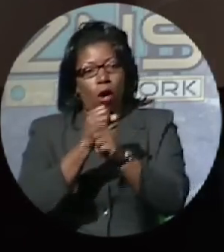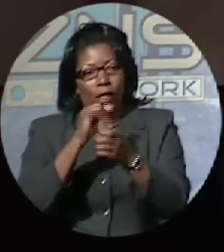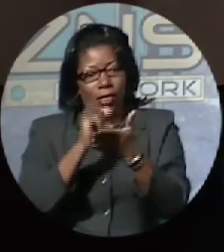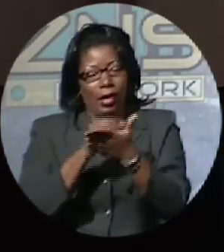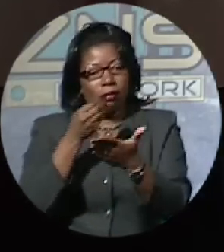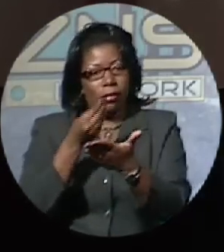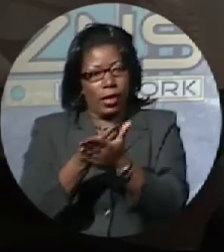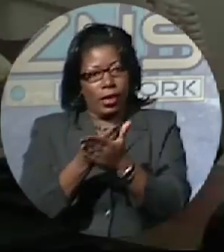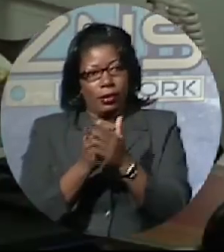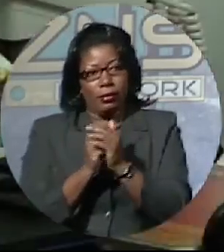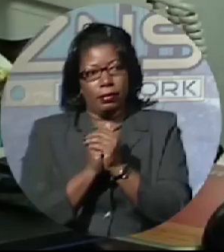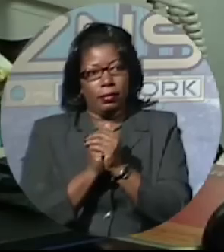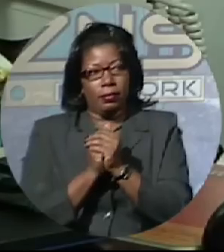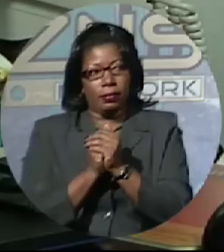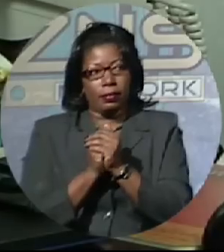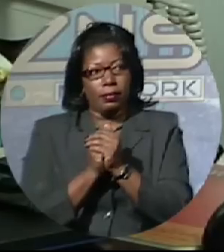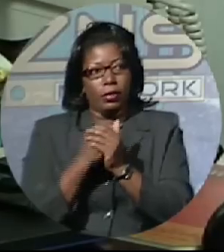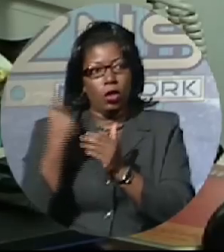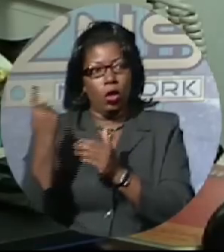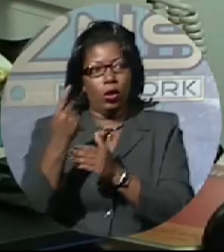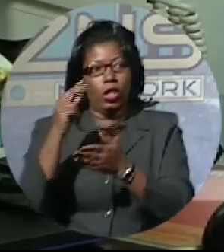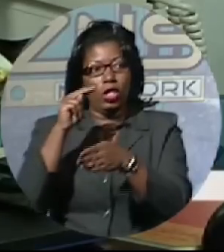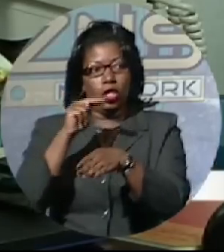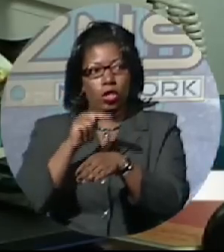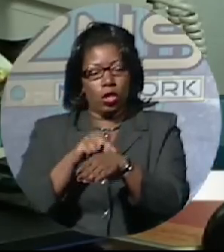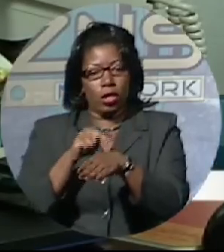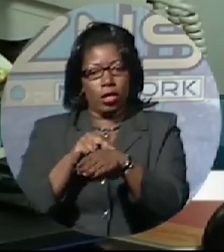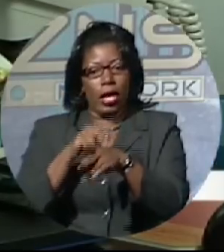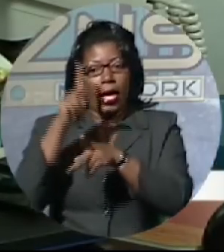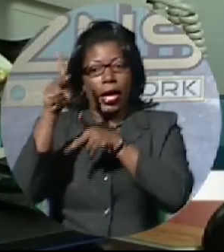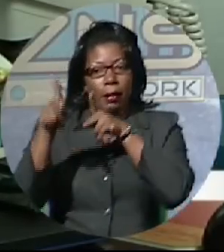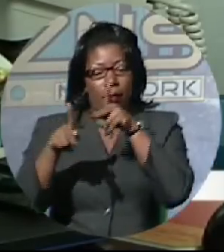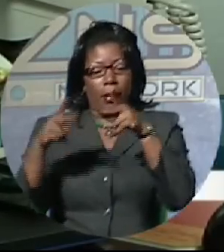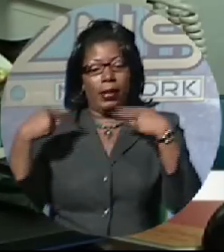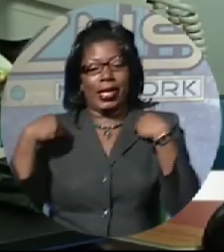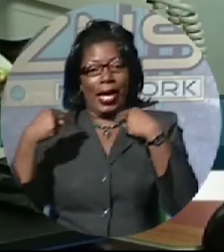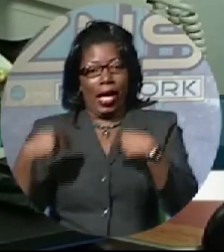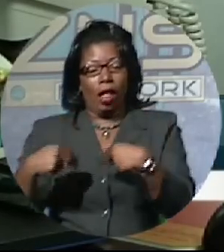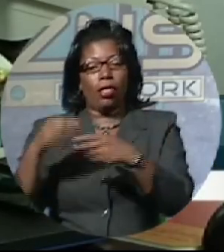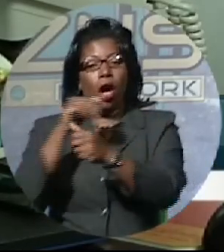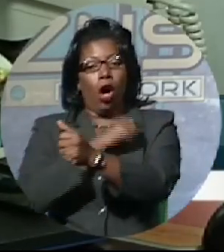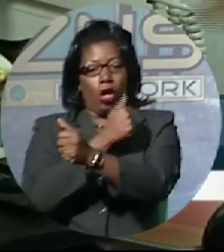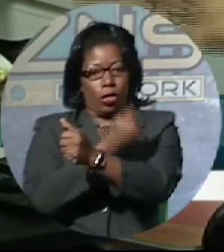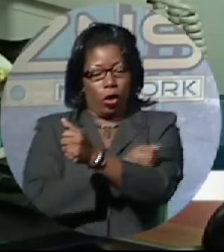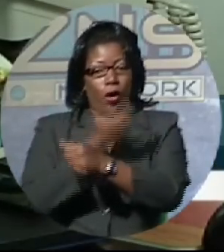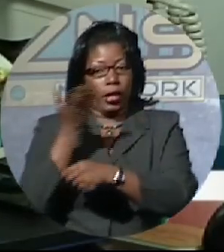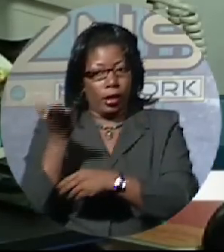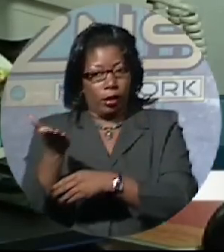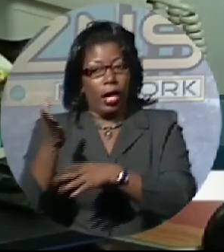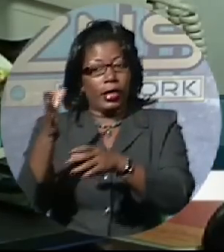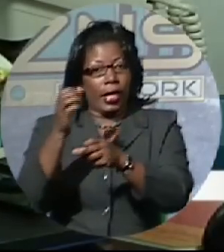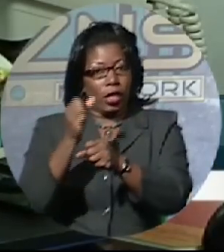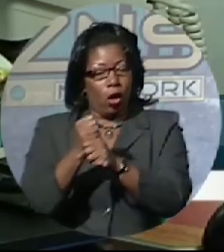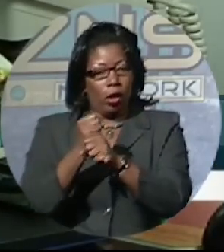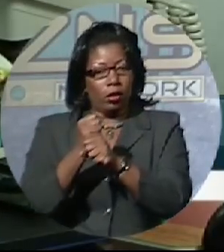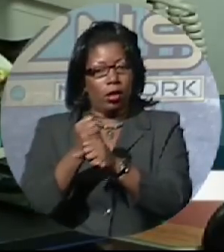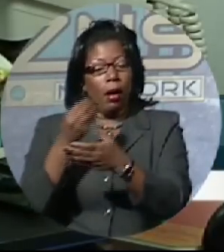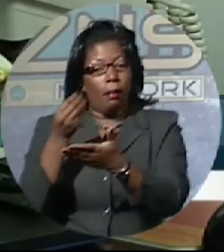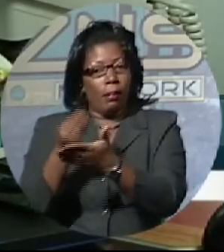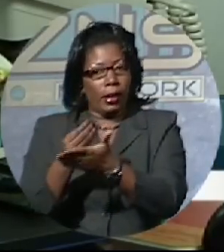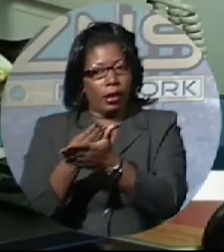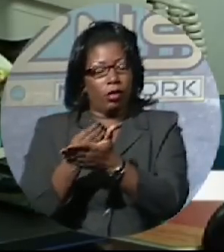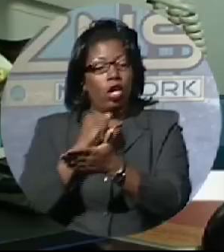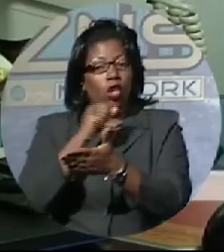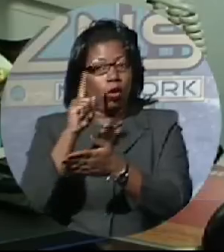payment. Only the Nurses and Public Hospitals Authority received monies. They didn't receive the $1,000, they